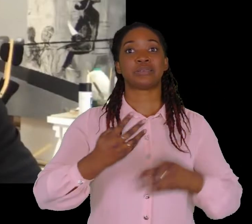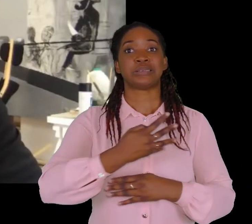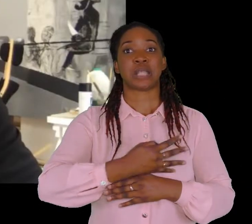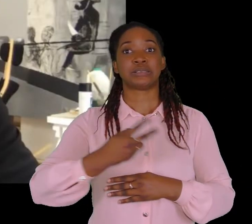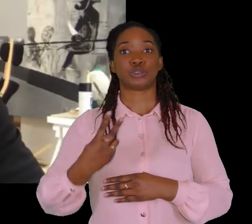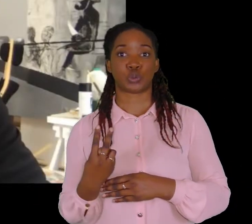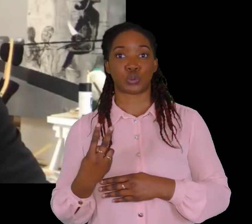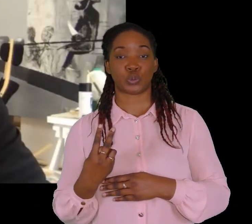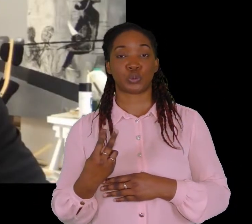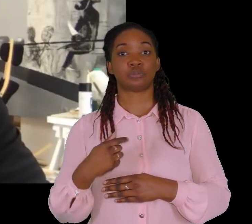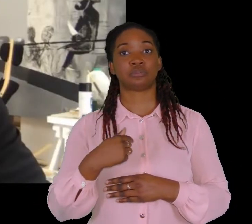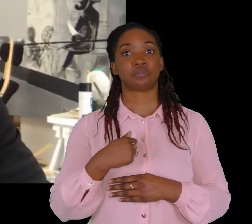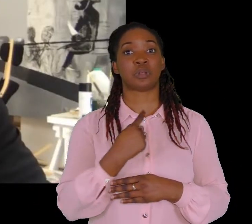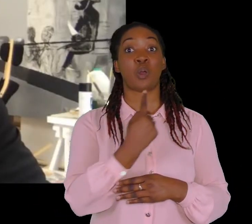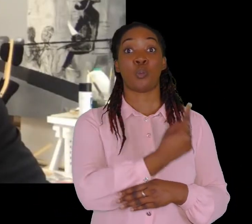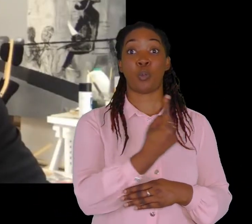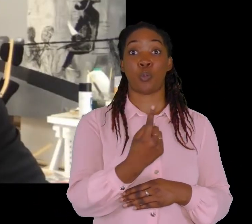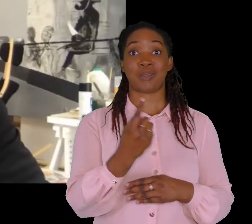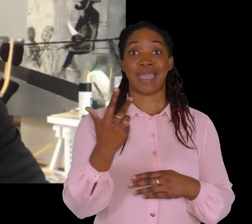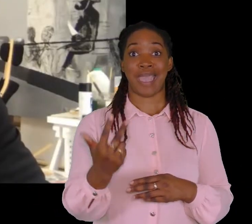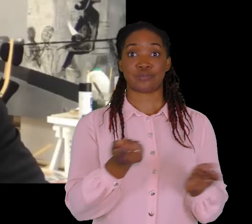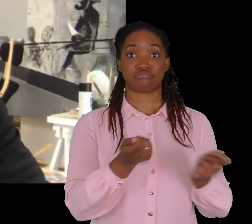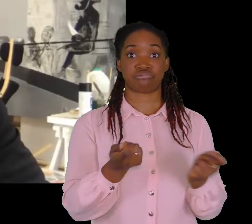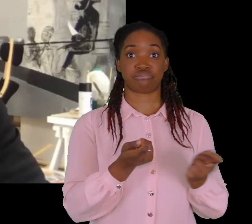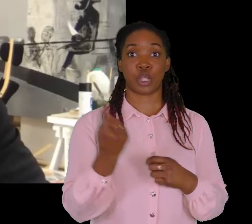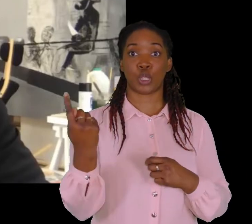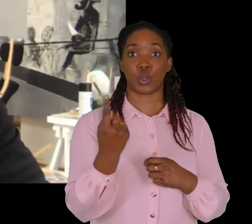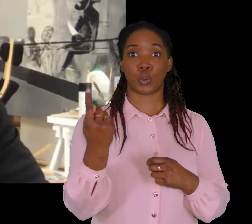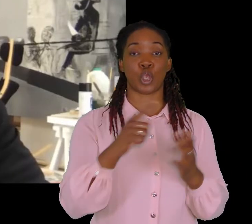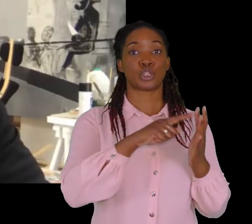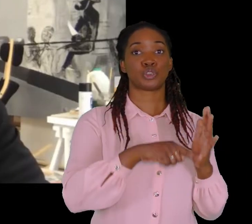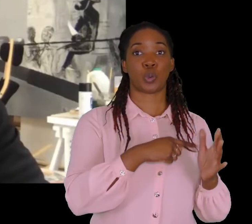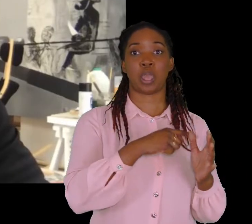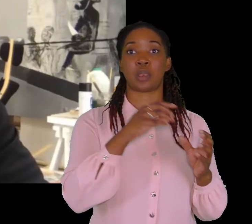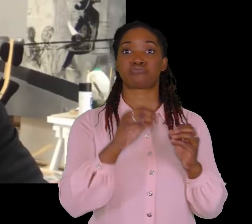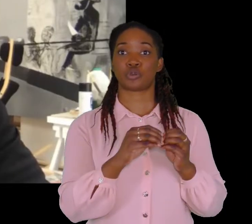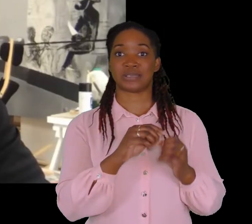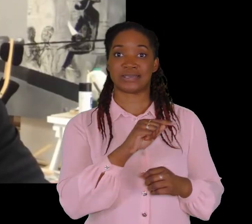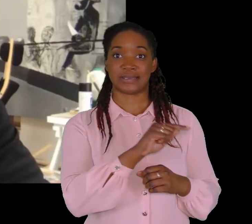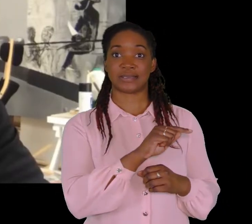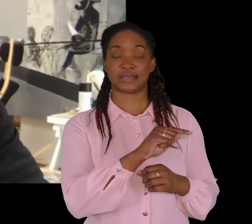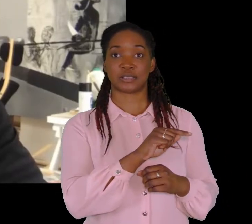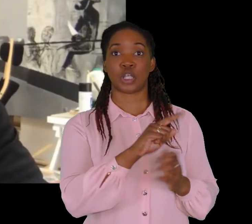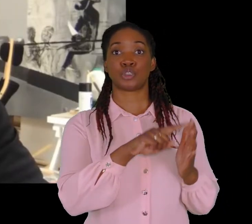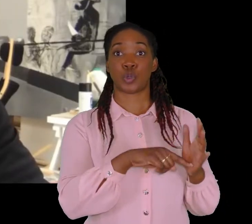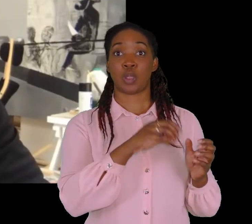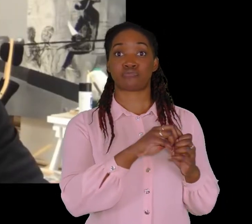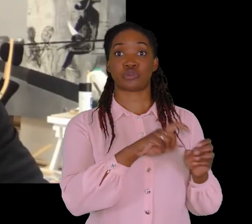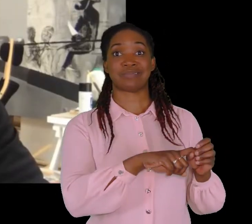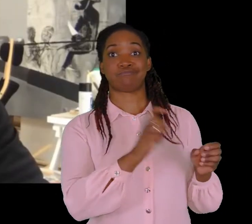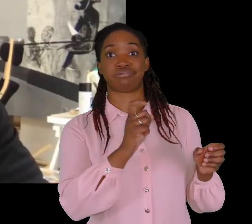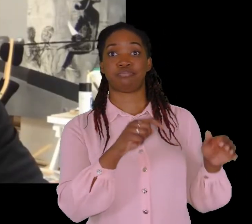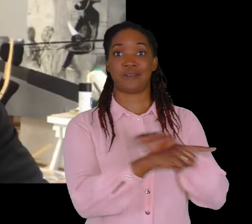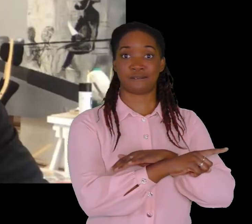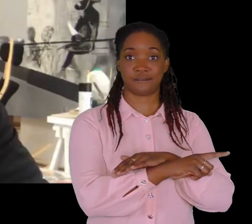by Julian Brutus. And when Julian Brutus left or was made to leave, Zoe Linsley